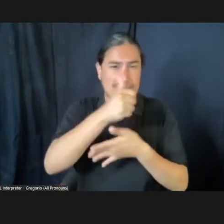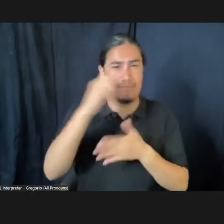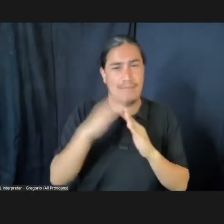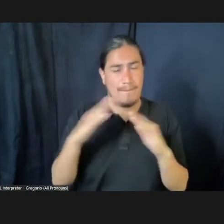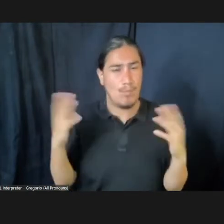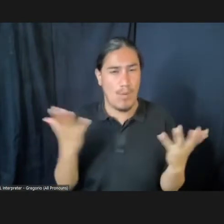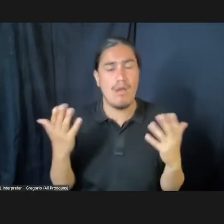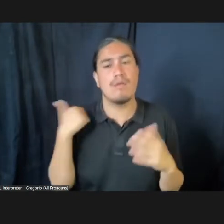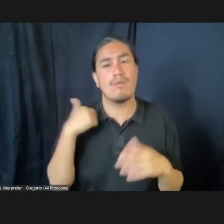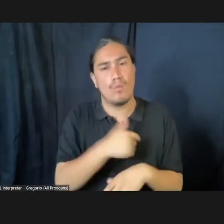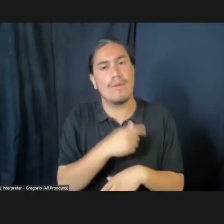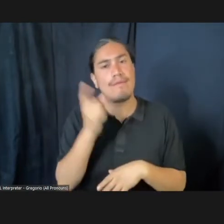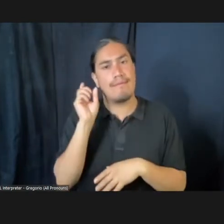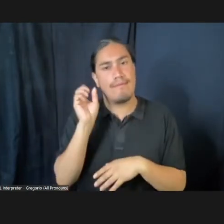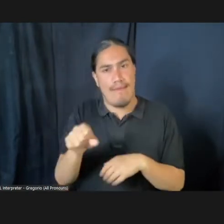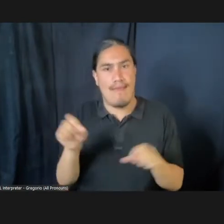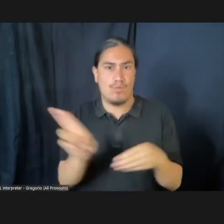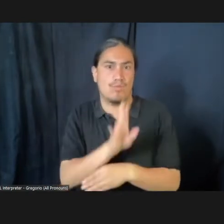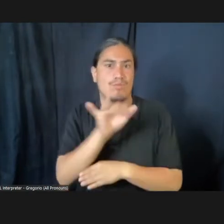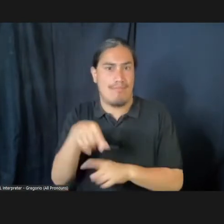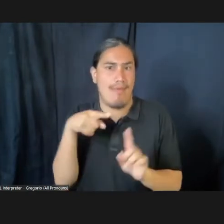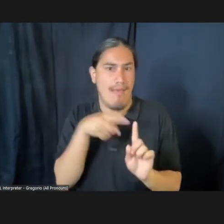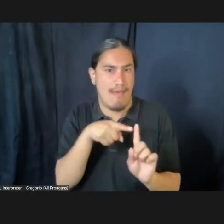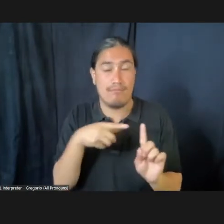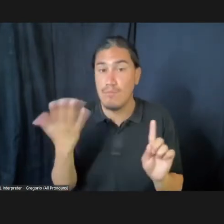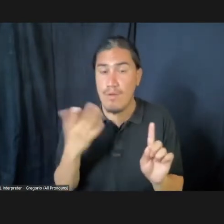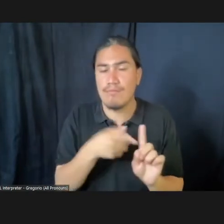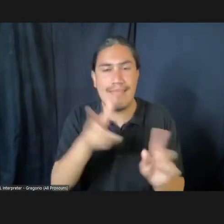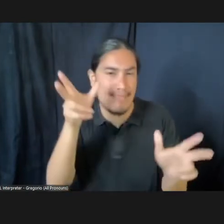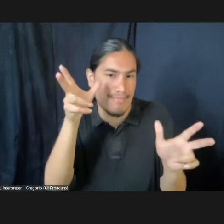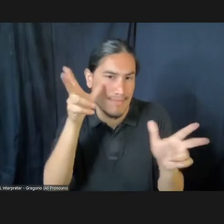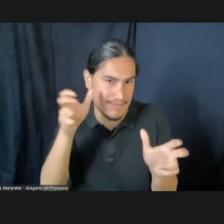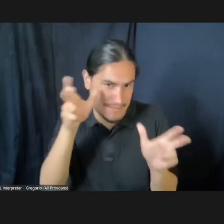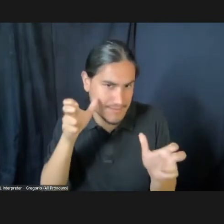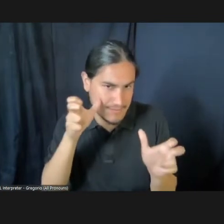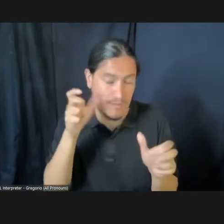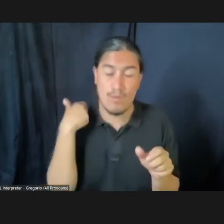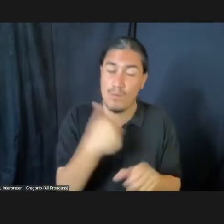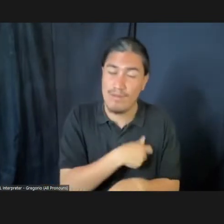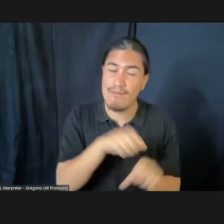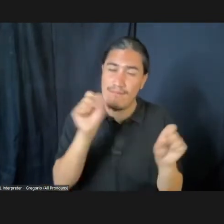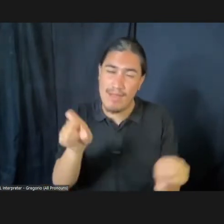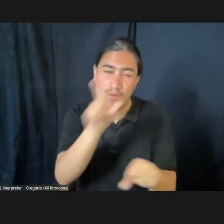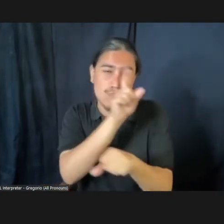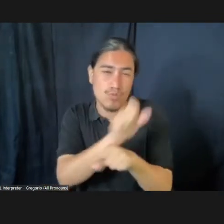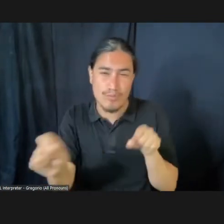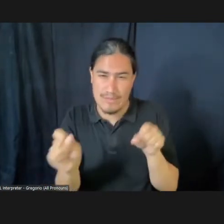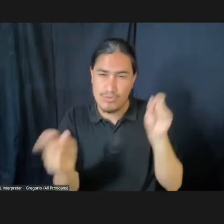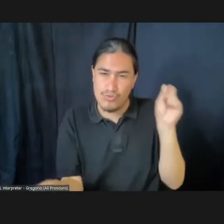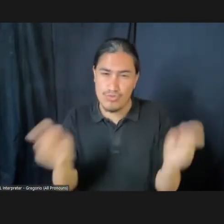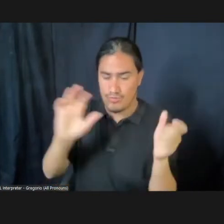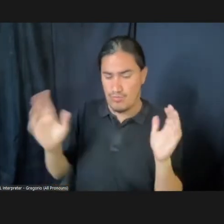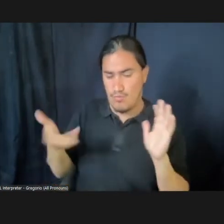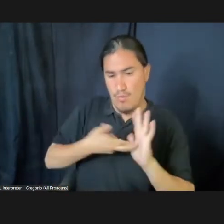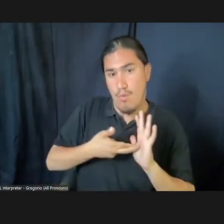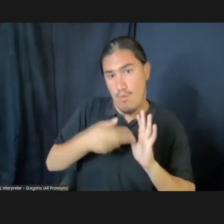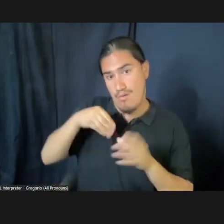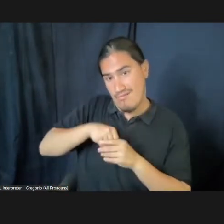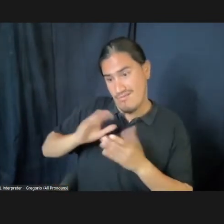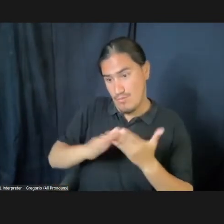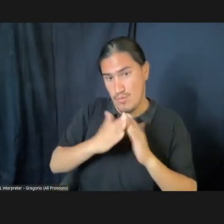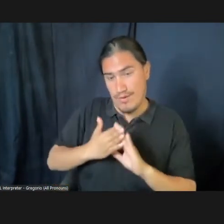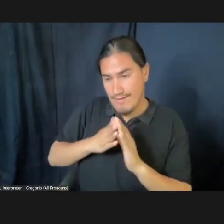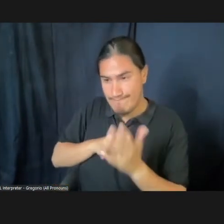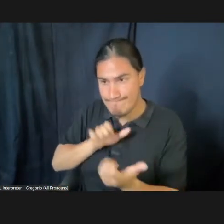where we can put that skill to new use. That skill is listening, and we can radically alter our role in our communities if we employ it